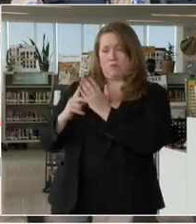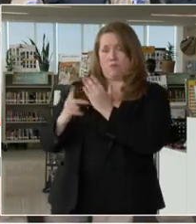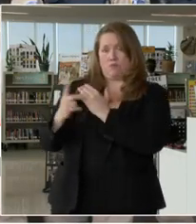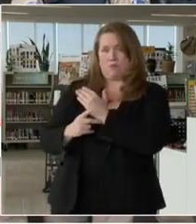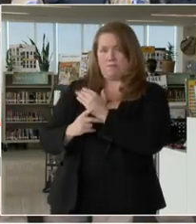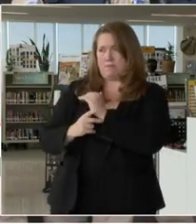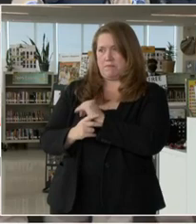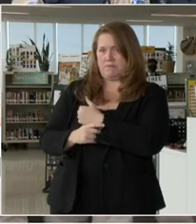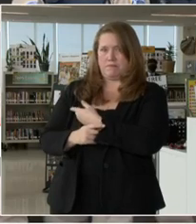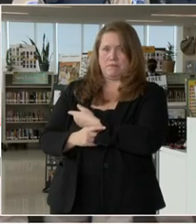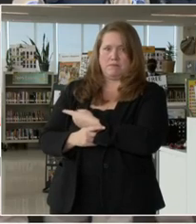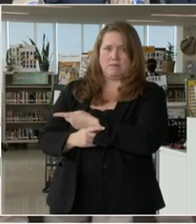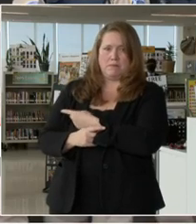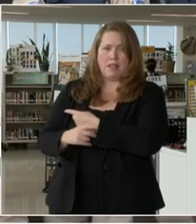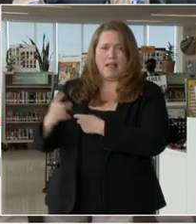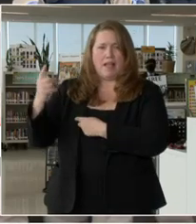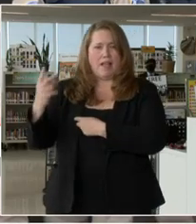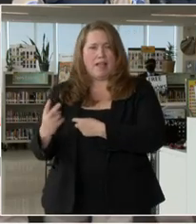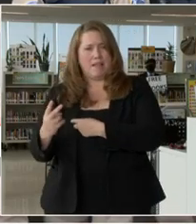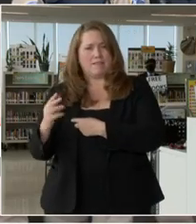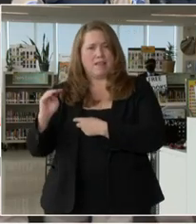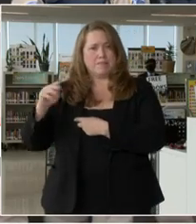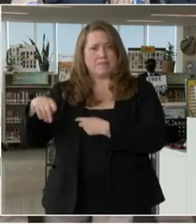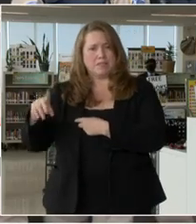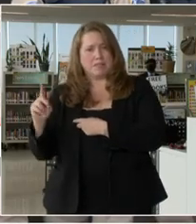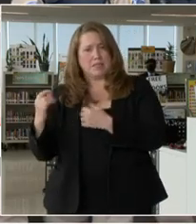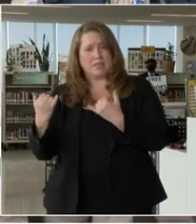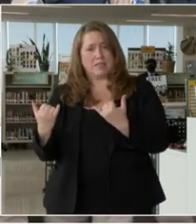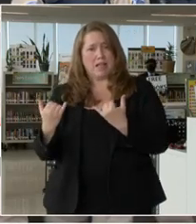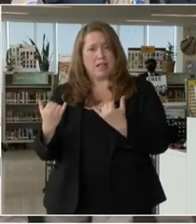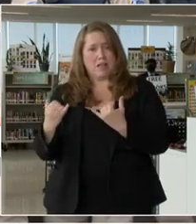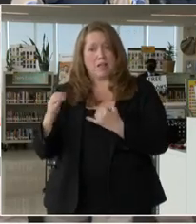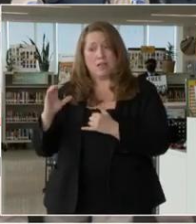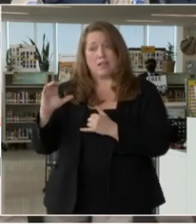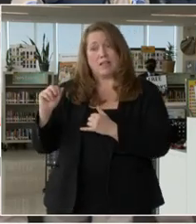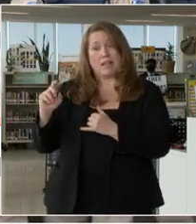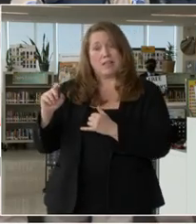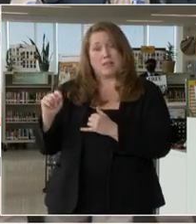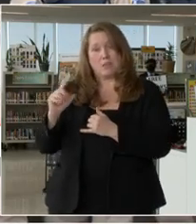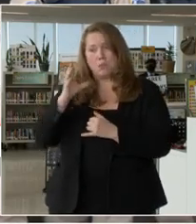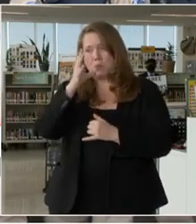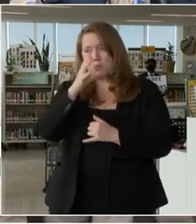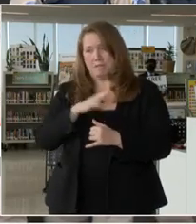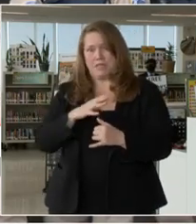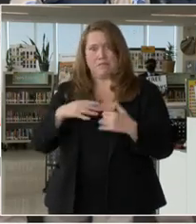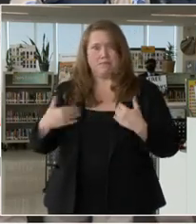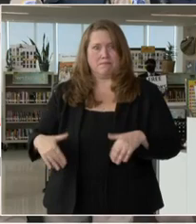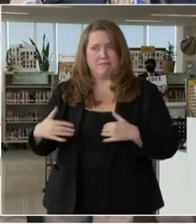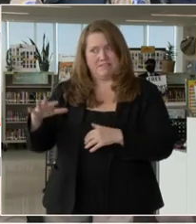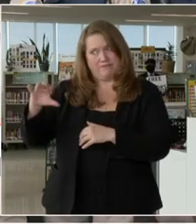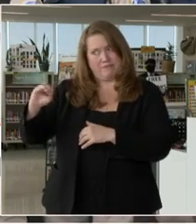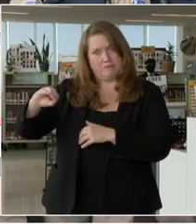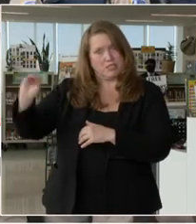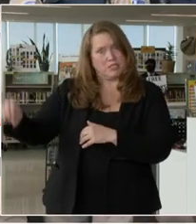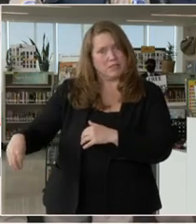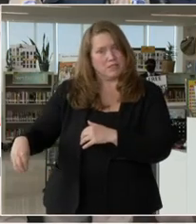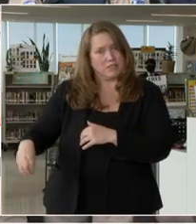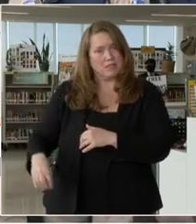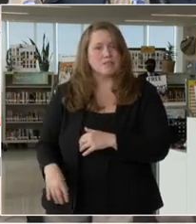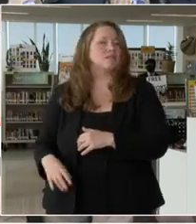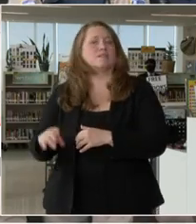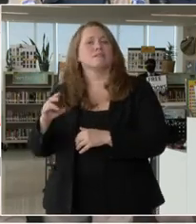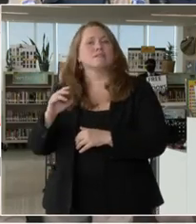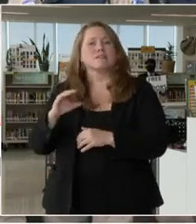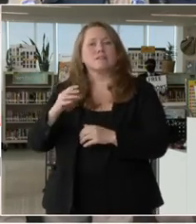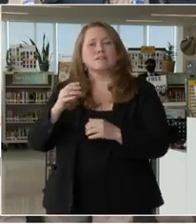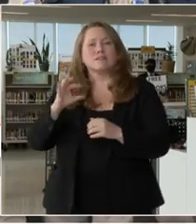of MPD's current cadets are women, and 97% are